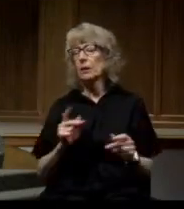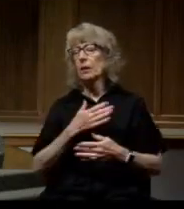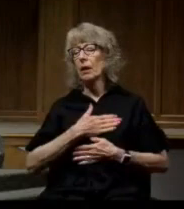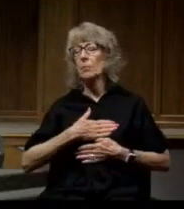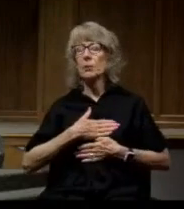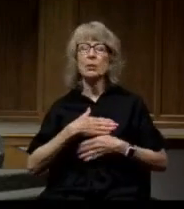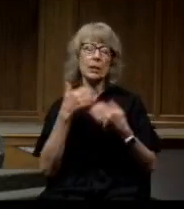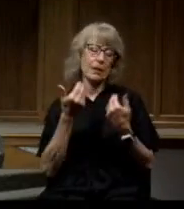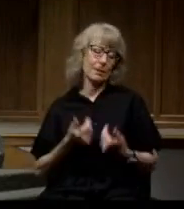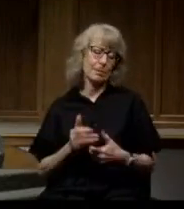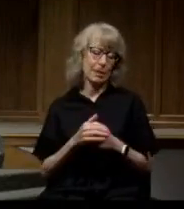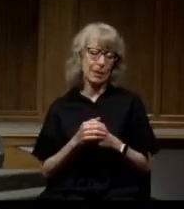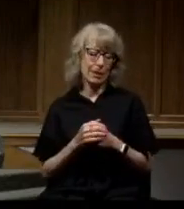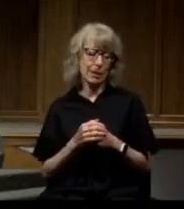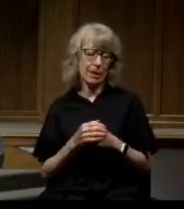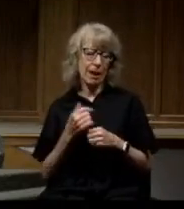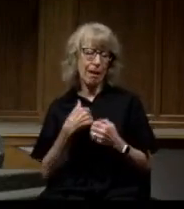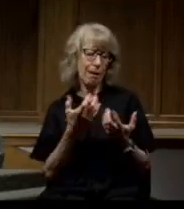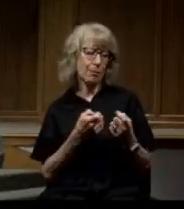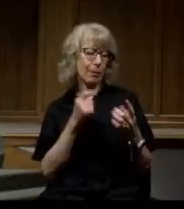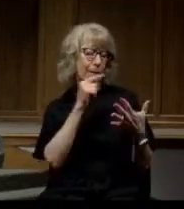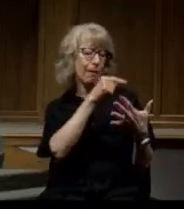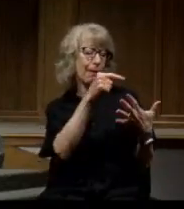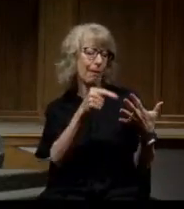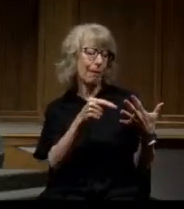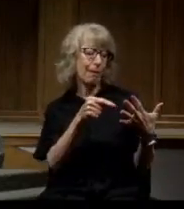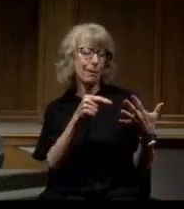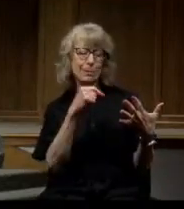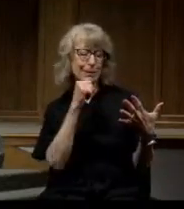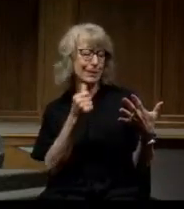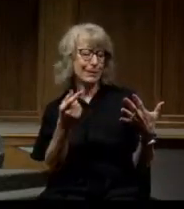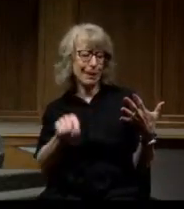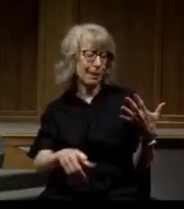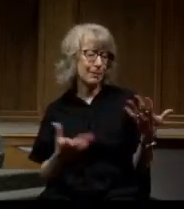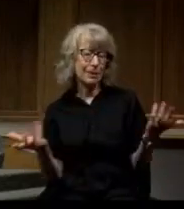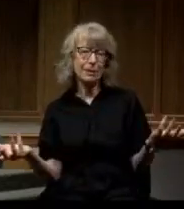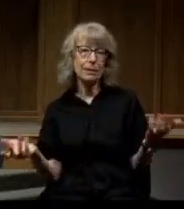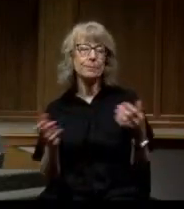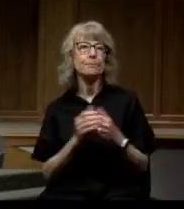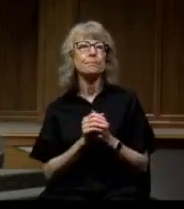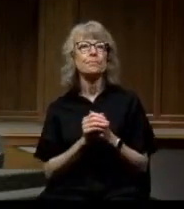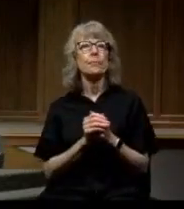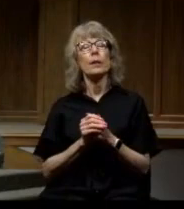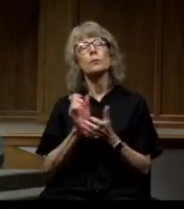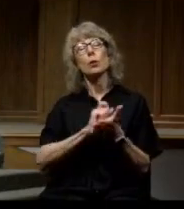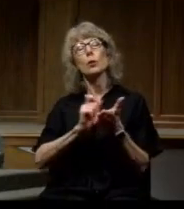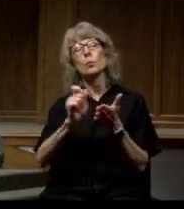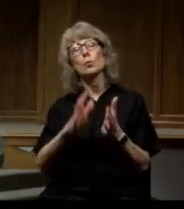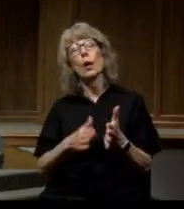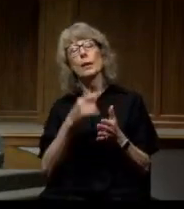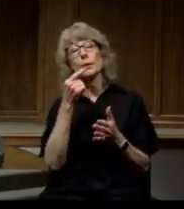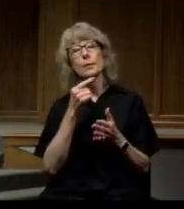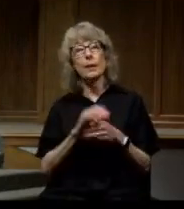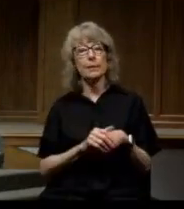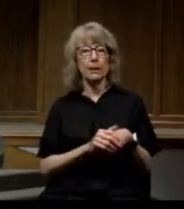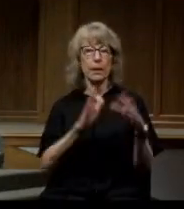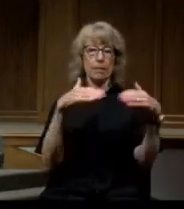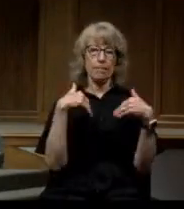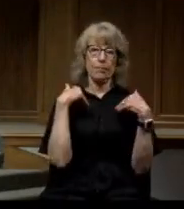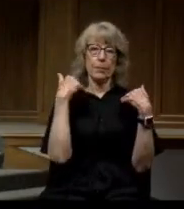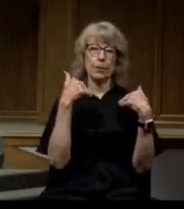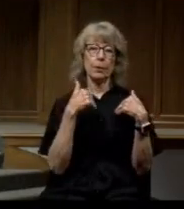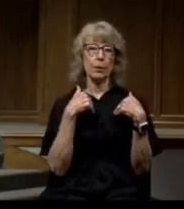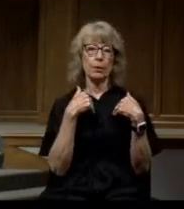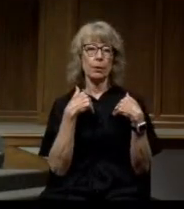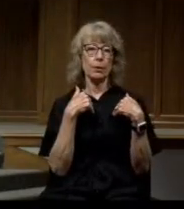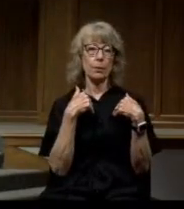then you got there and it's not quite what you expected. Henry David Thoreau puts it this way: the youth gets together his materials